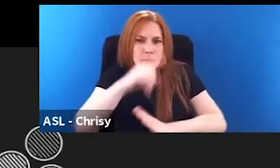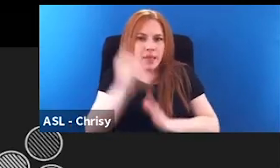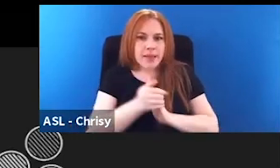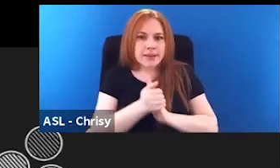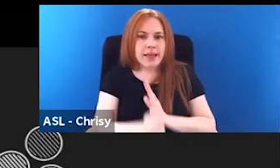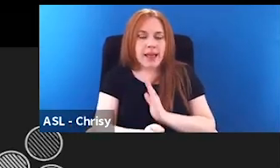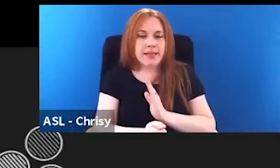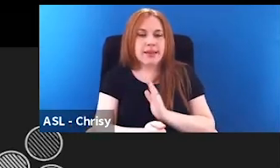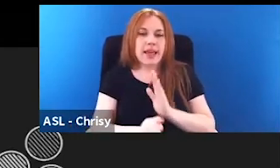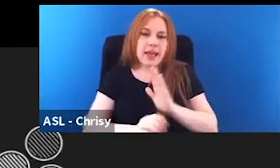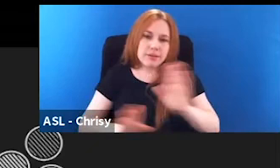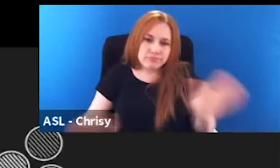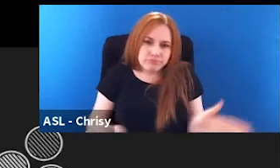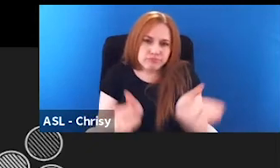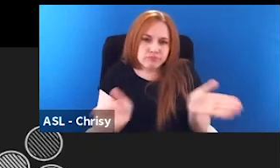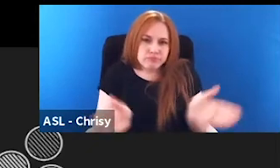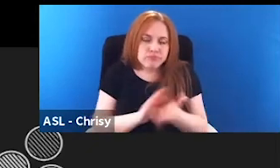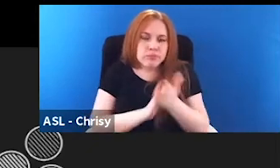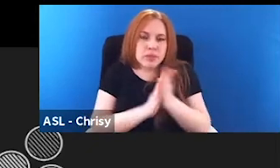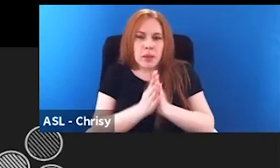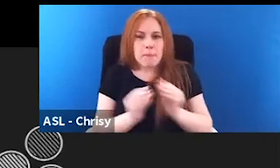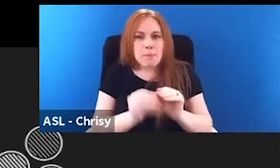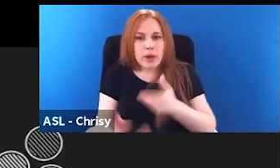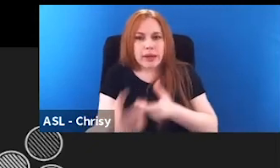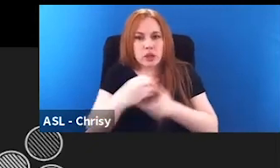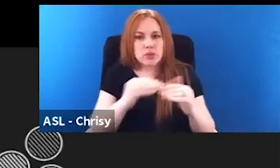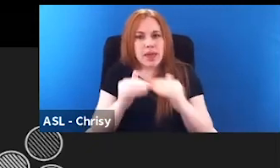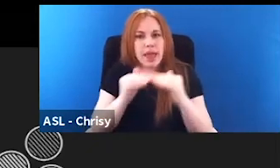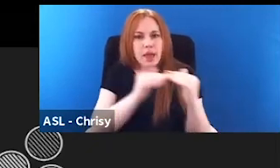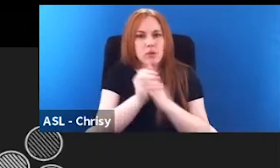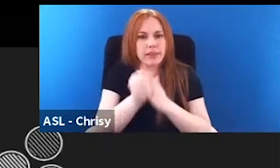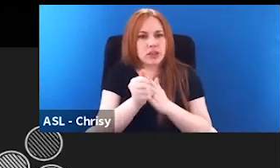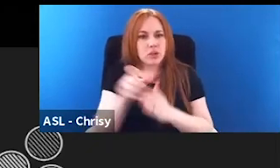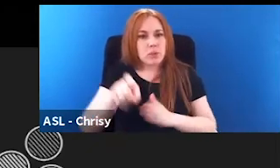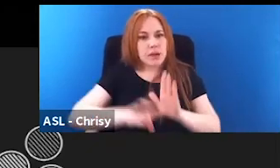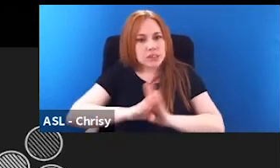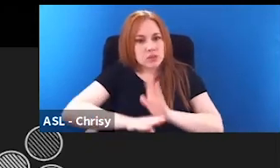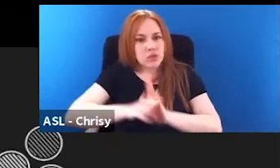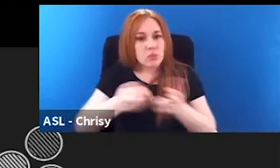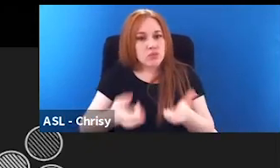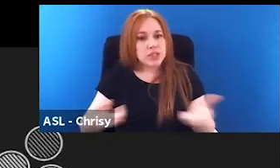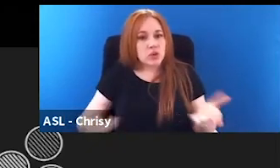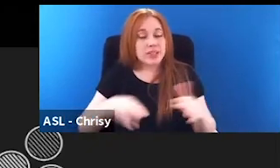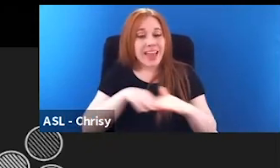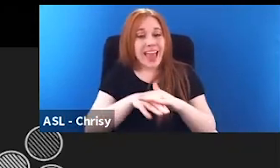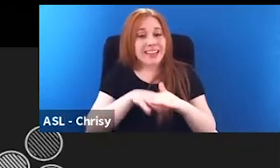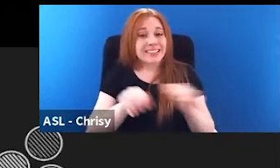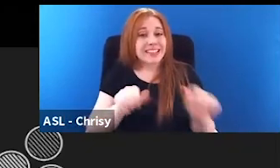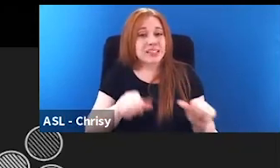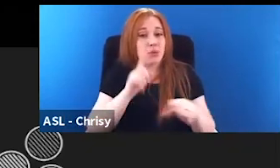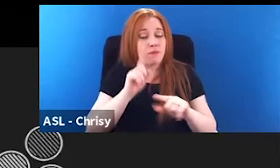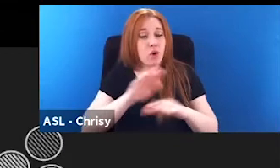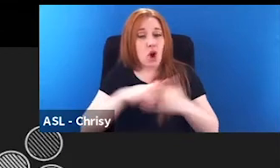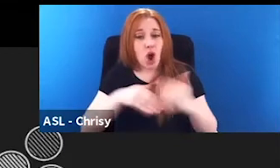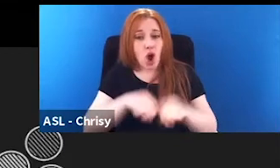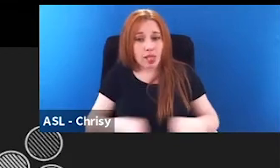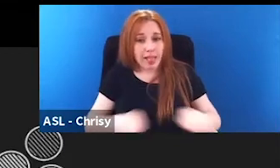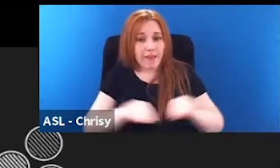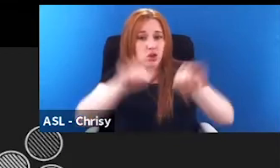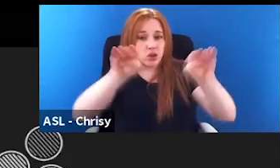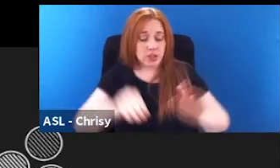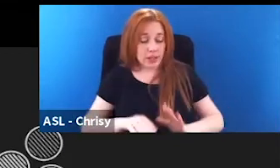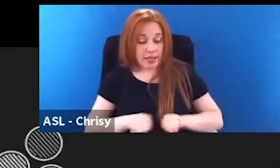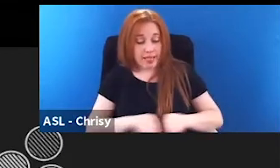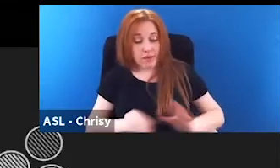inclusive, equitable leadership. We must construct resources that are accessible at all levels, from the students to the